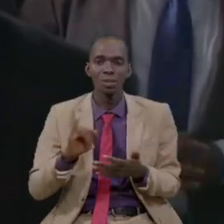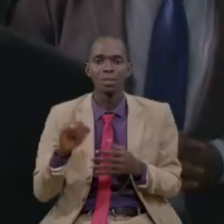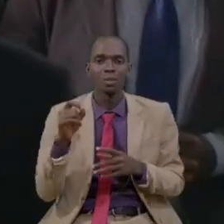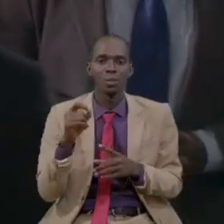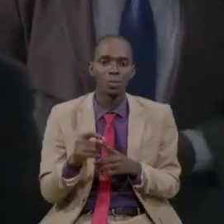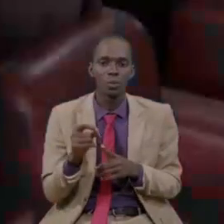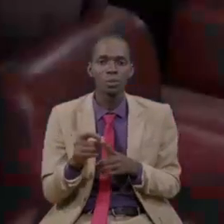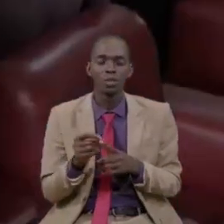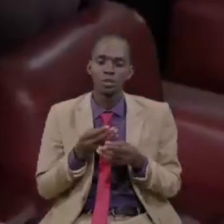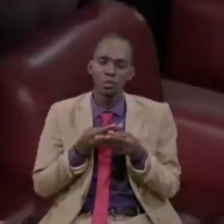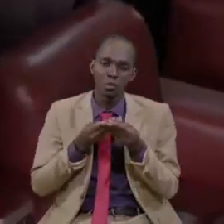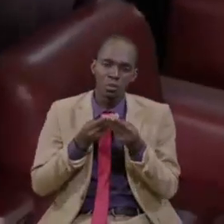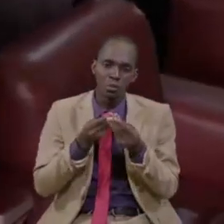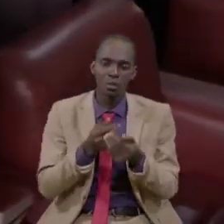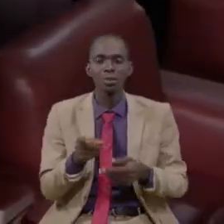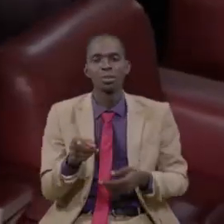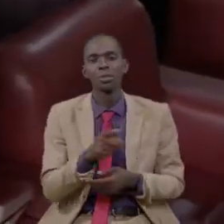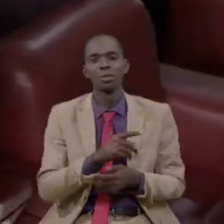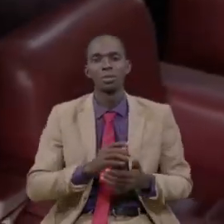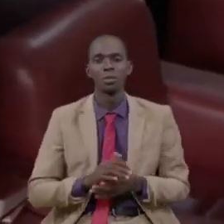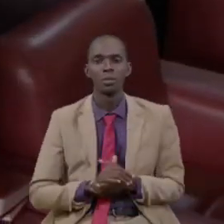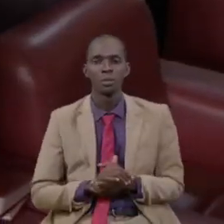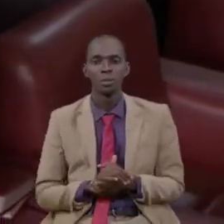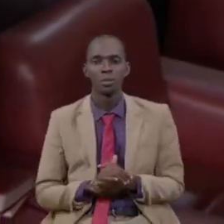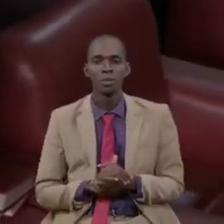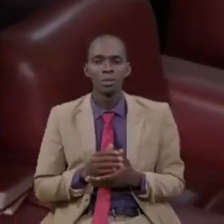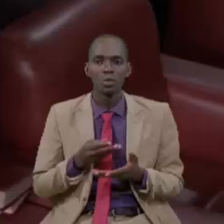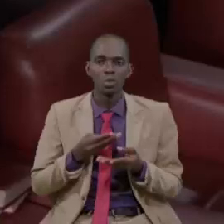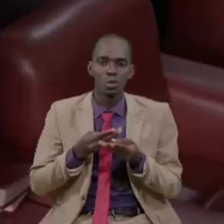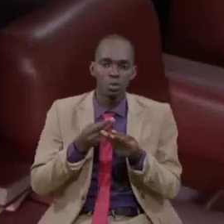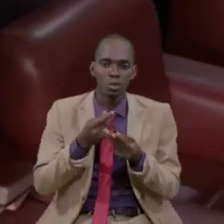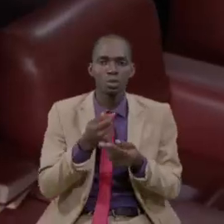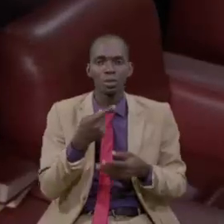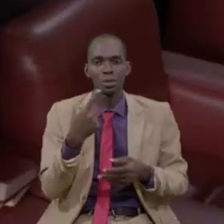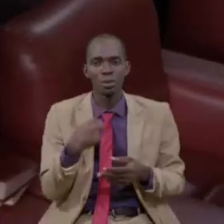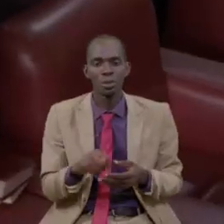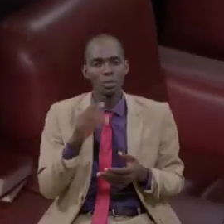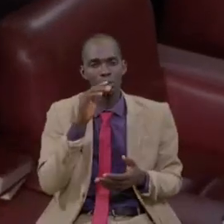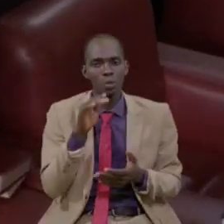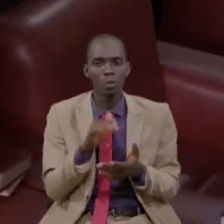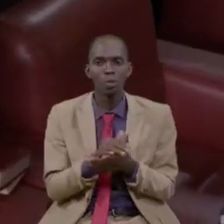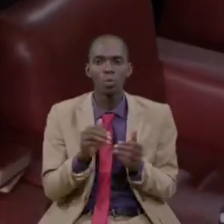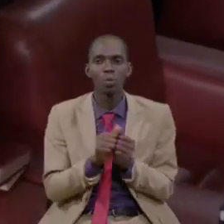them. Nourish the bride or the bread of life.